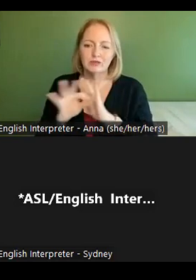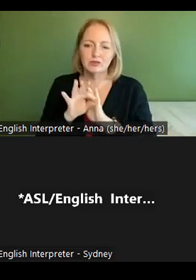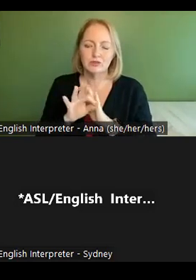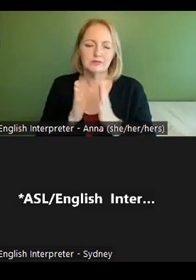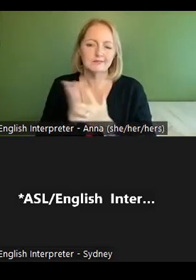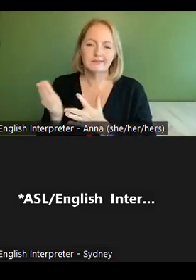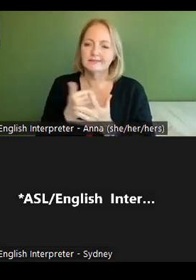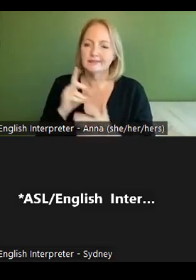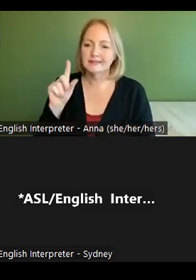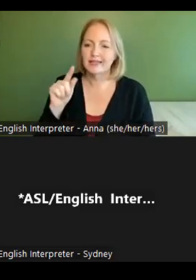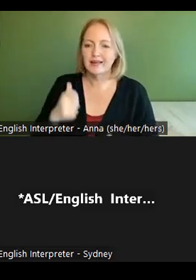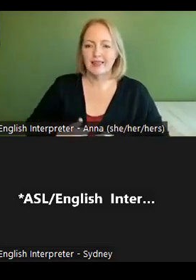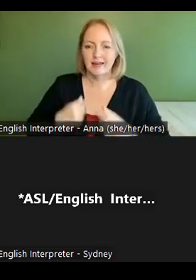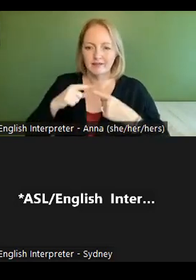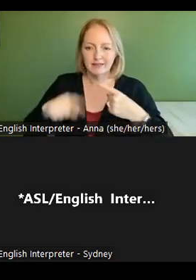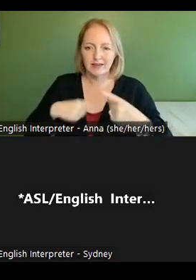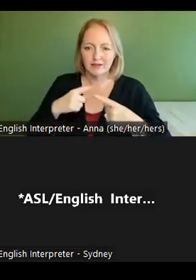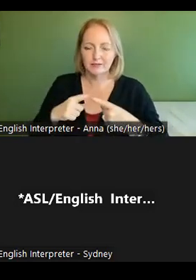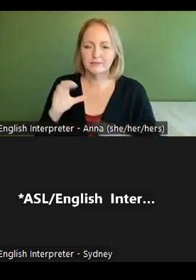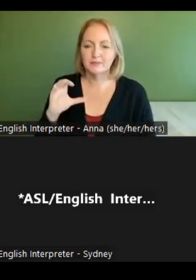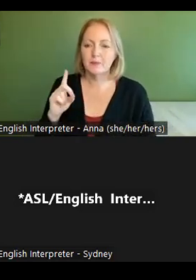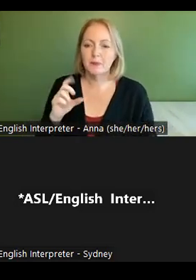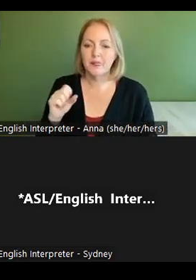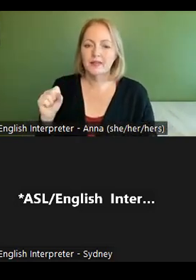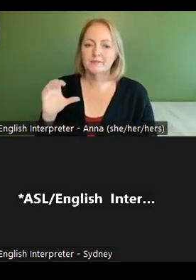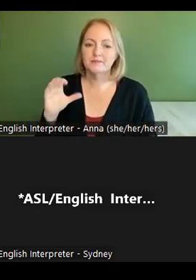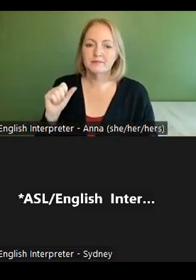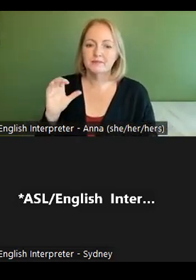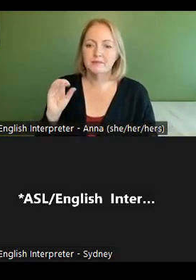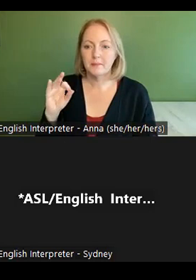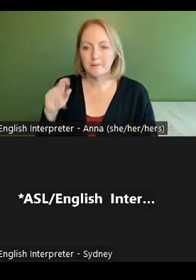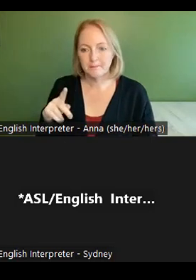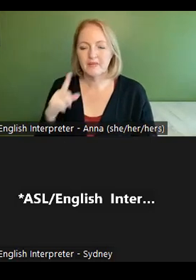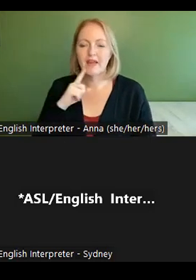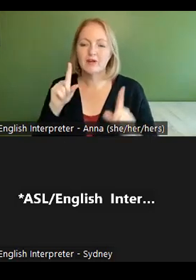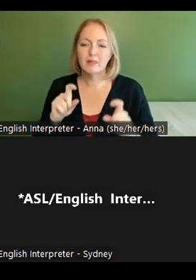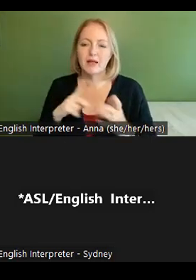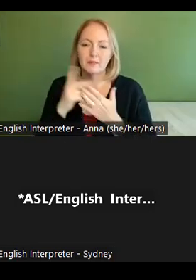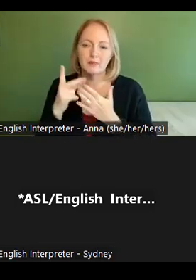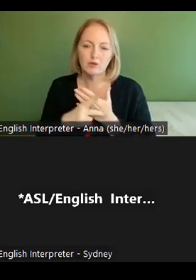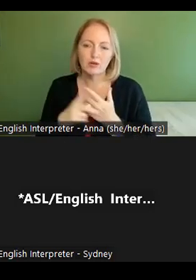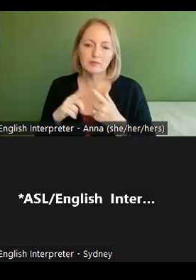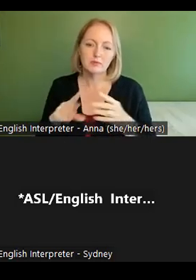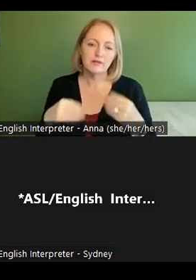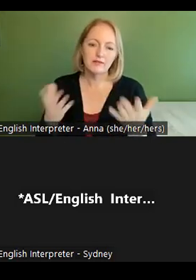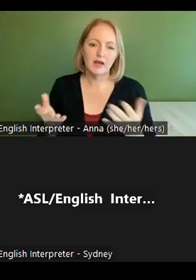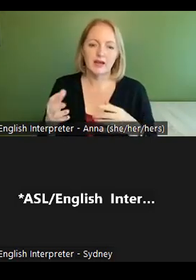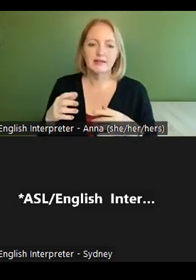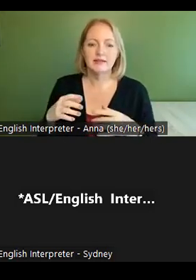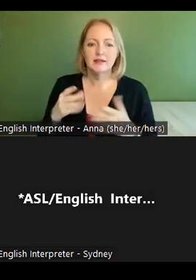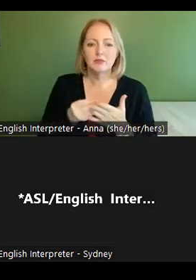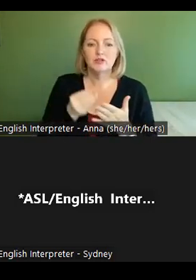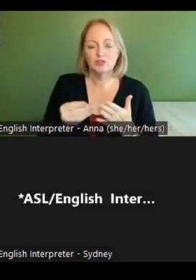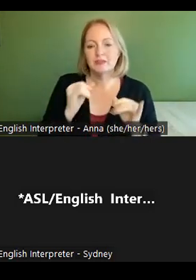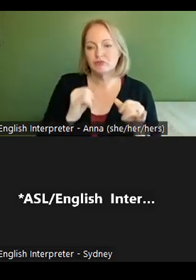the data lifecycle. CDSS CACFP created a pilot program to provide procurement instructions in